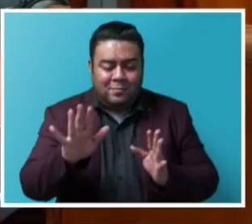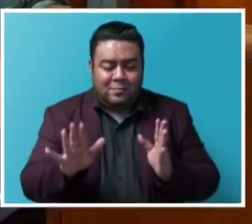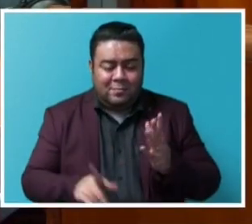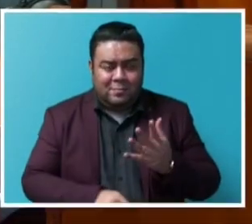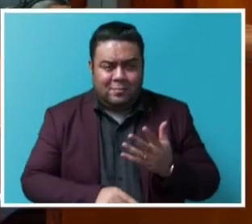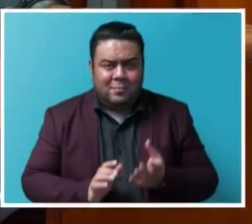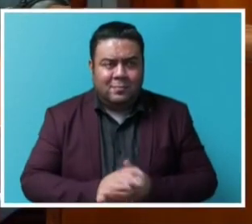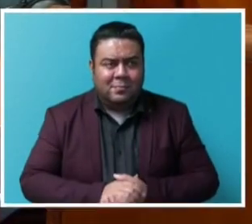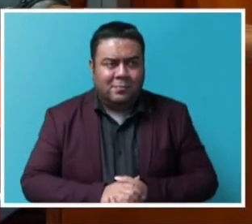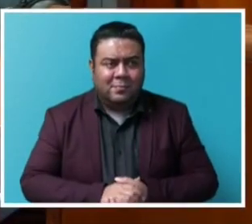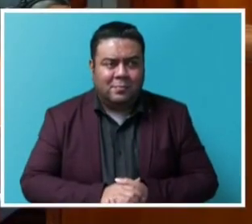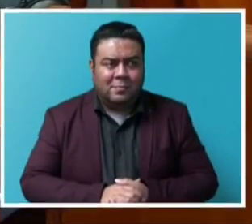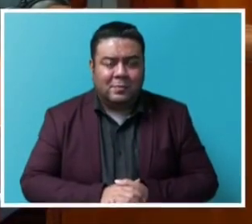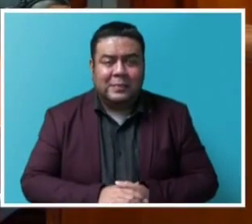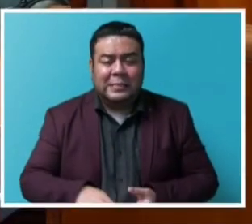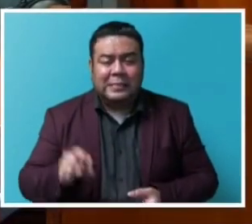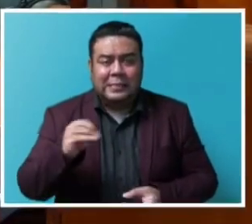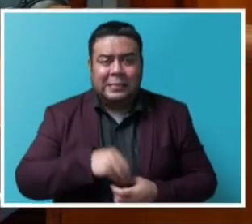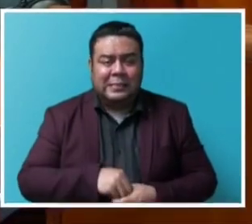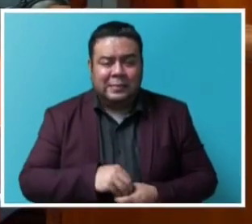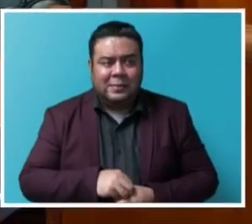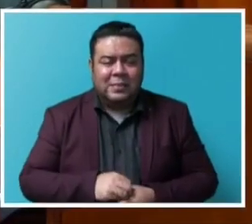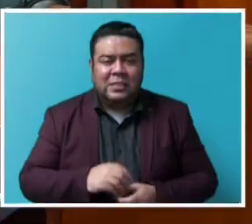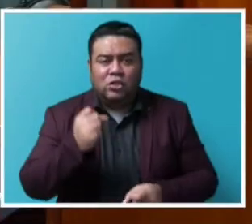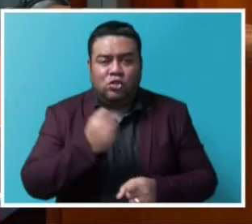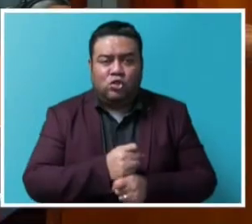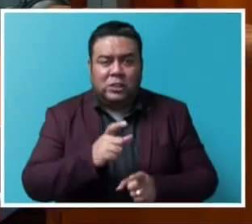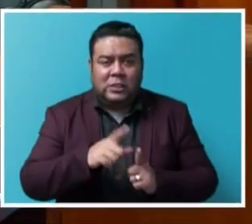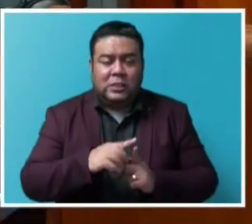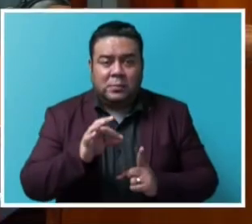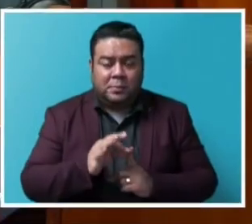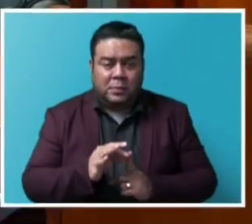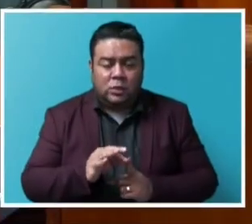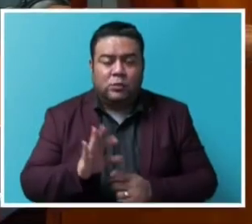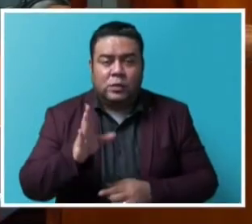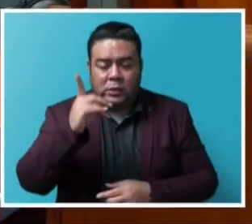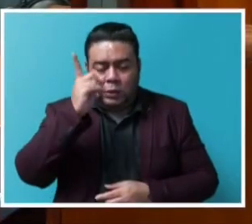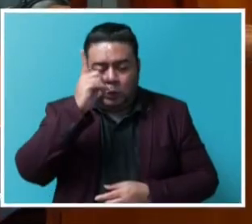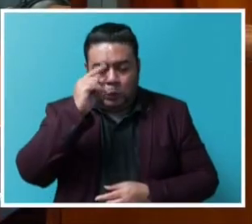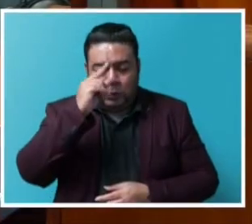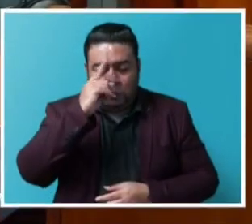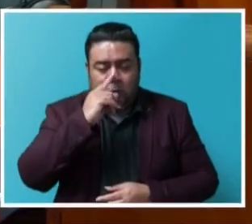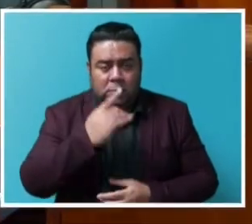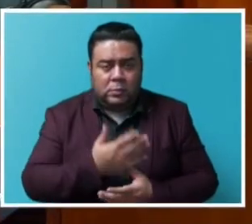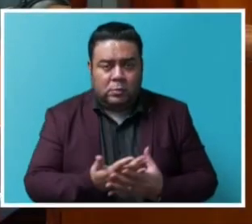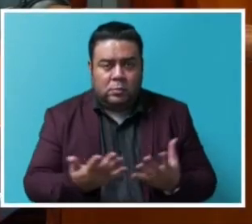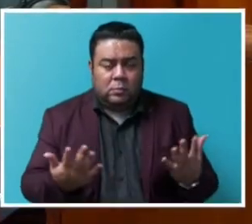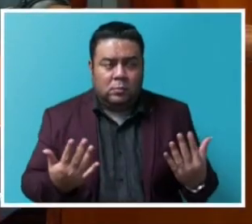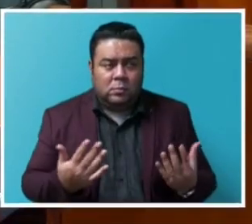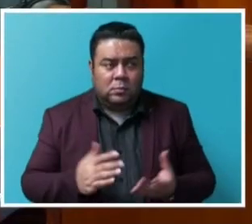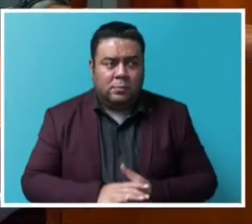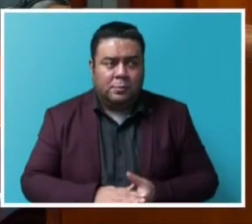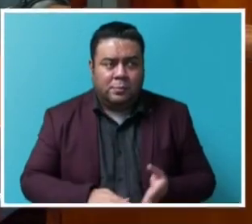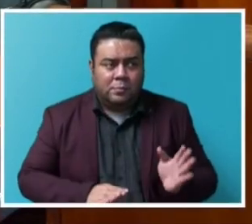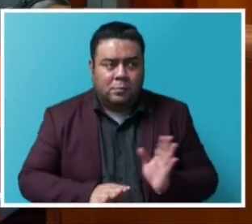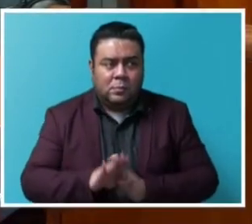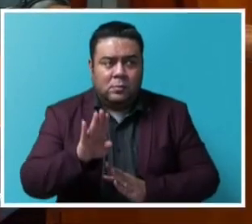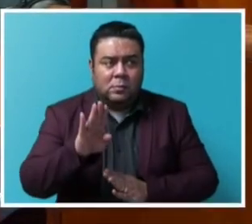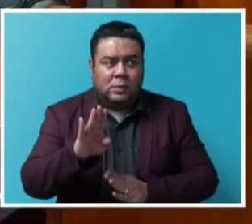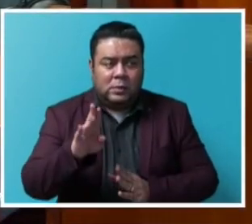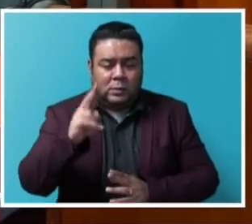sir, the estimated GDP per capita of the Tauke population exceeds the national